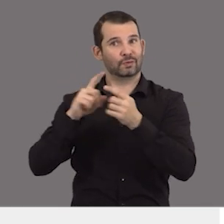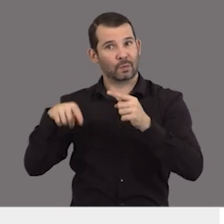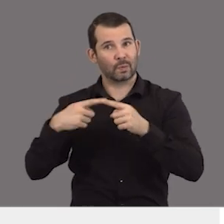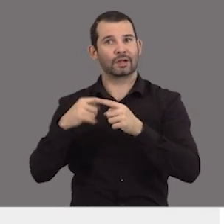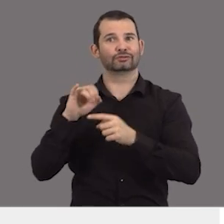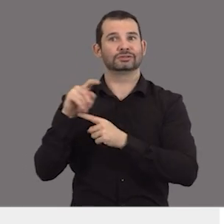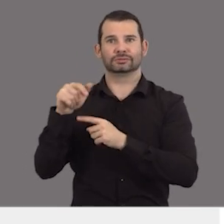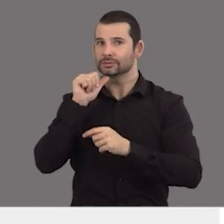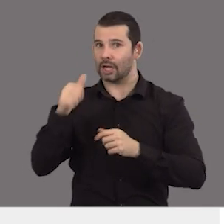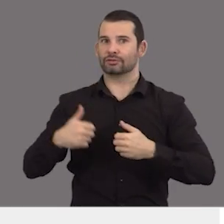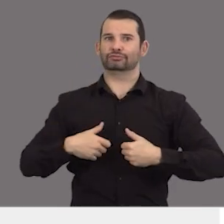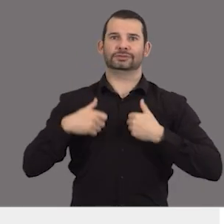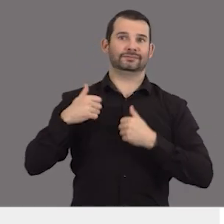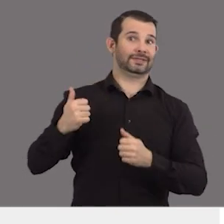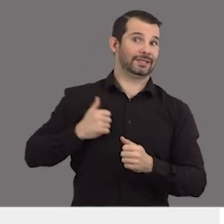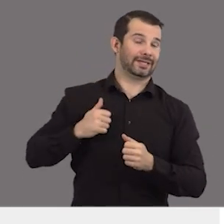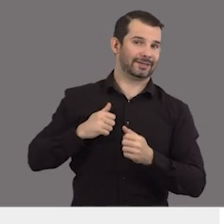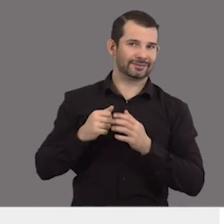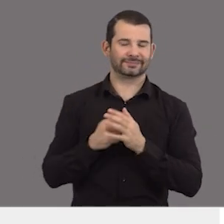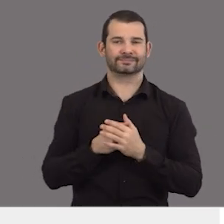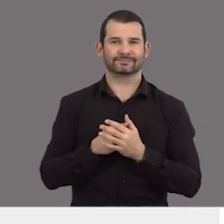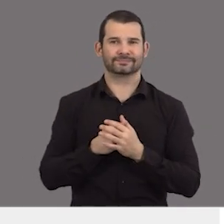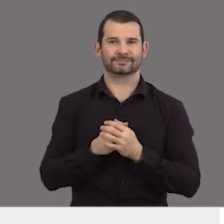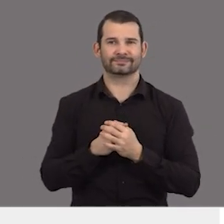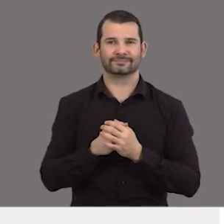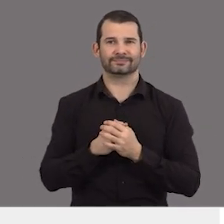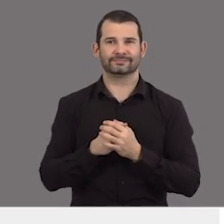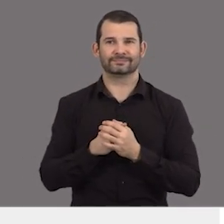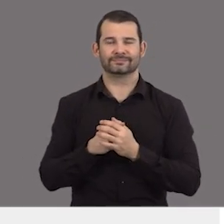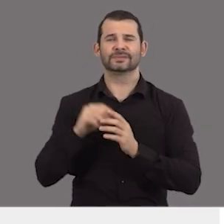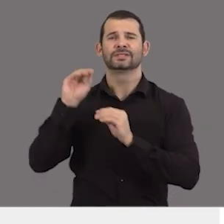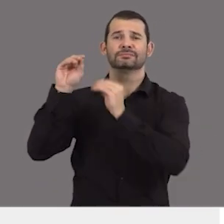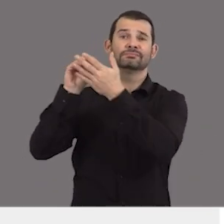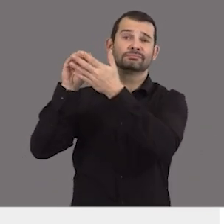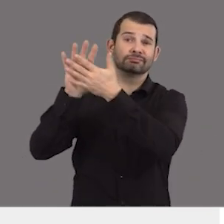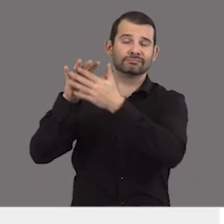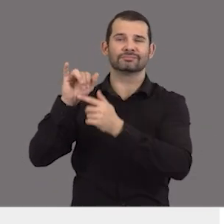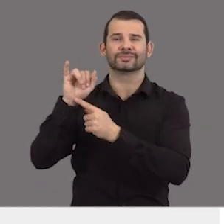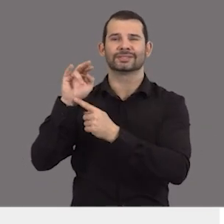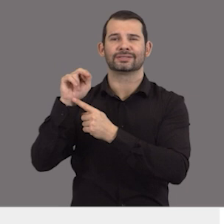income earned while Jeet was not a resident of Canada.